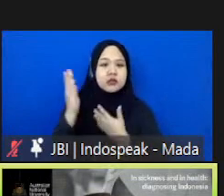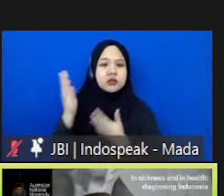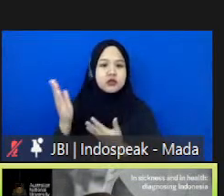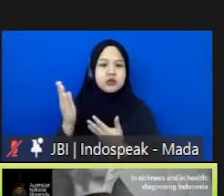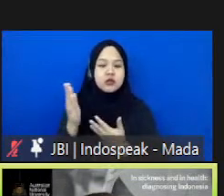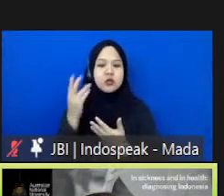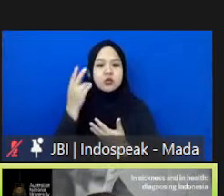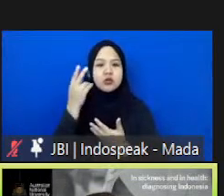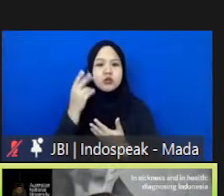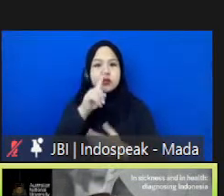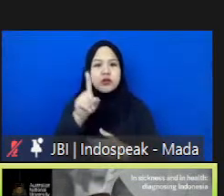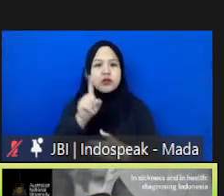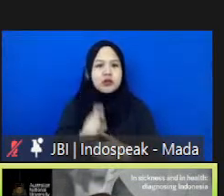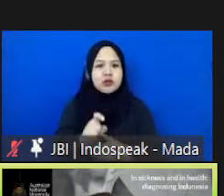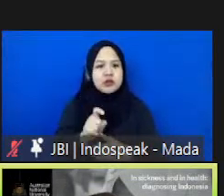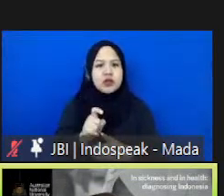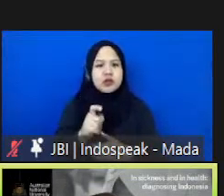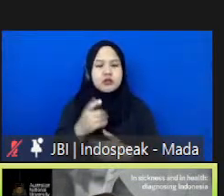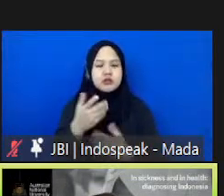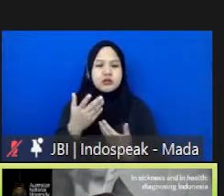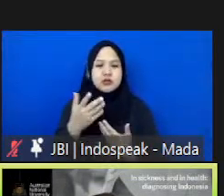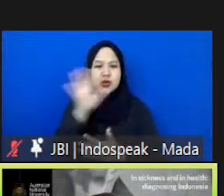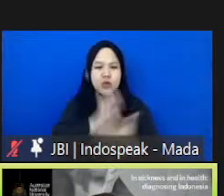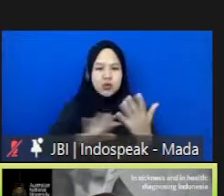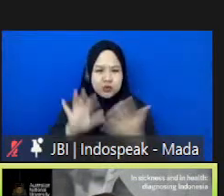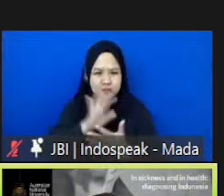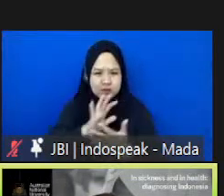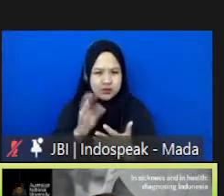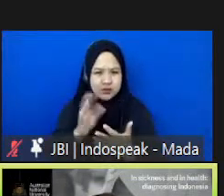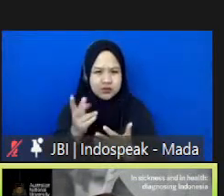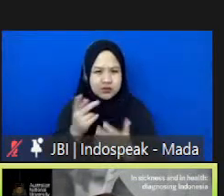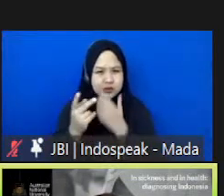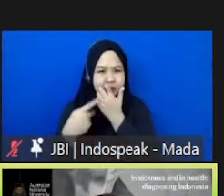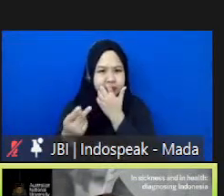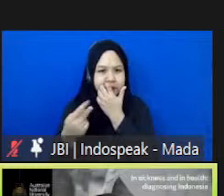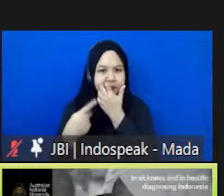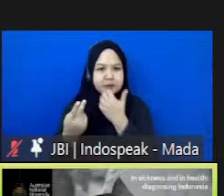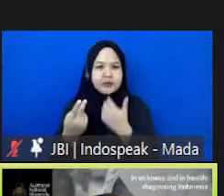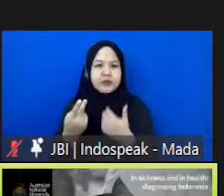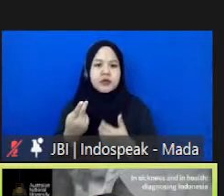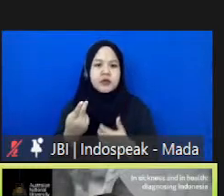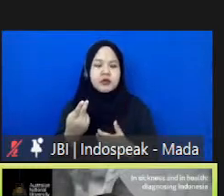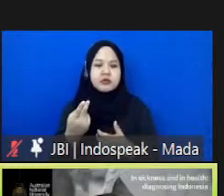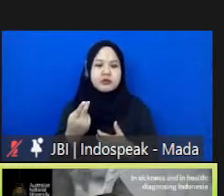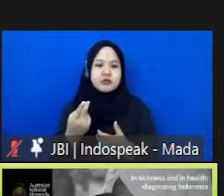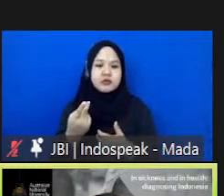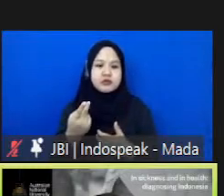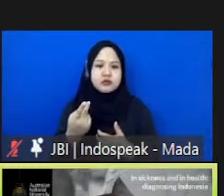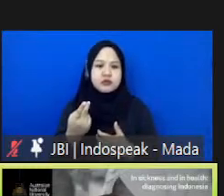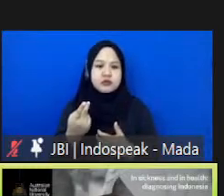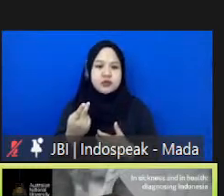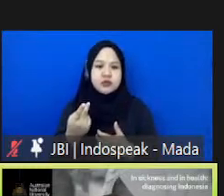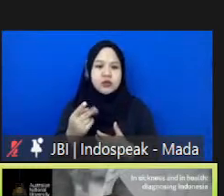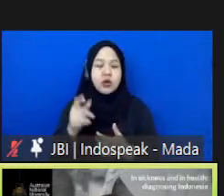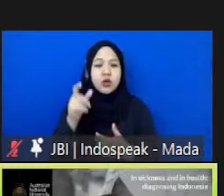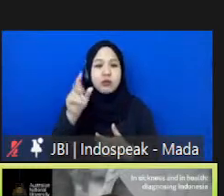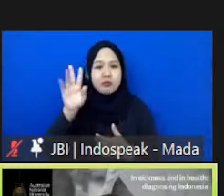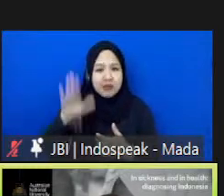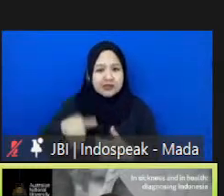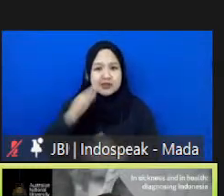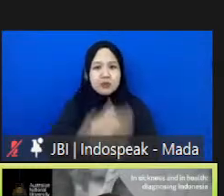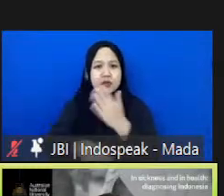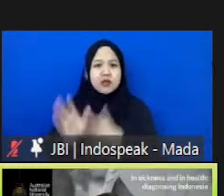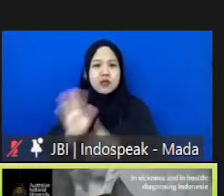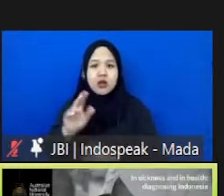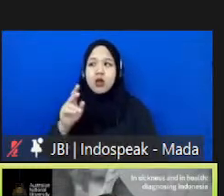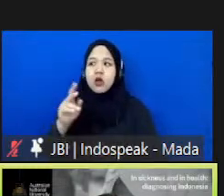this question is quite complex. So we can think of what does it mean if a person is unable to walk,